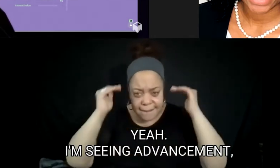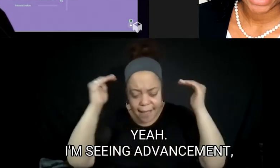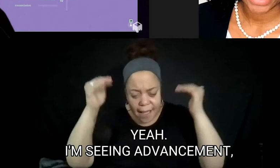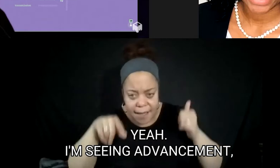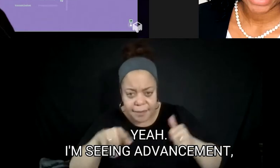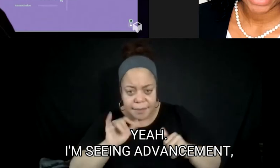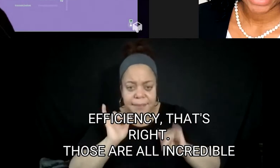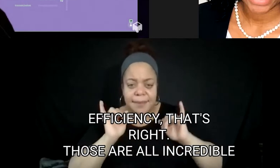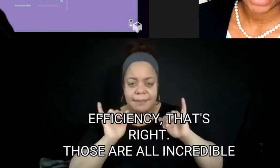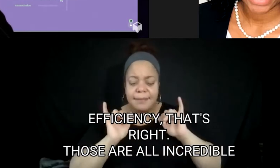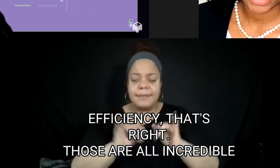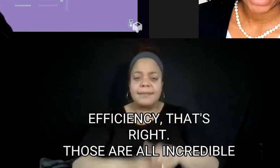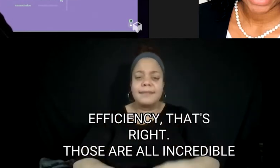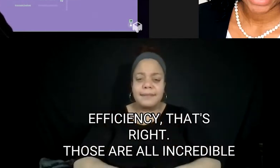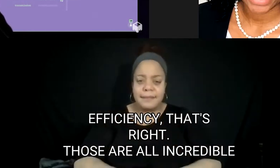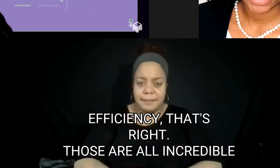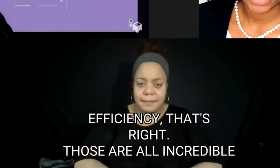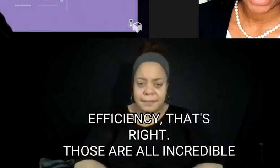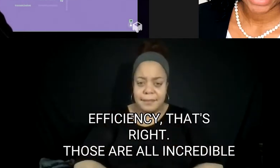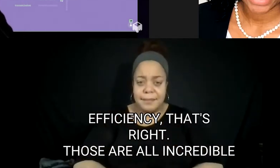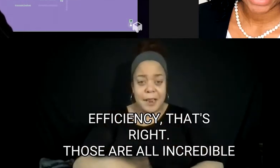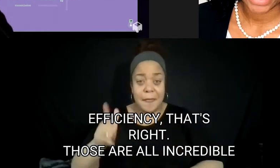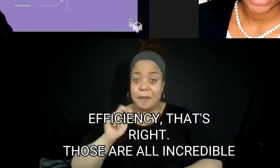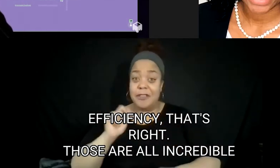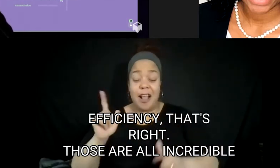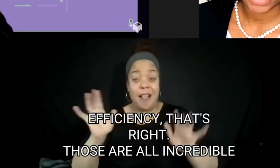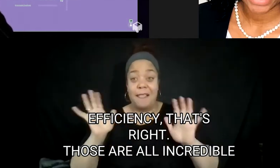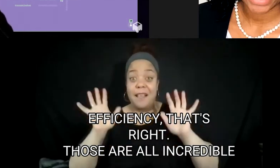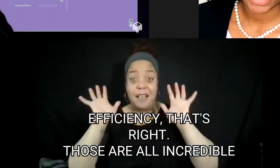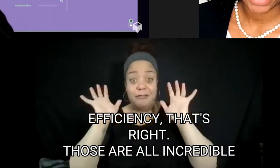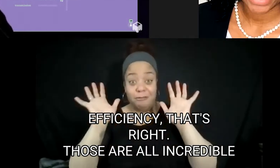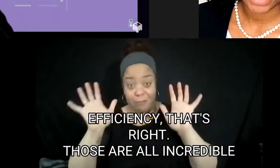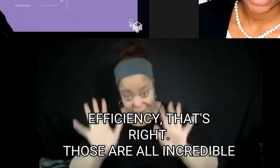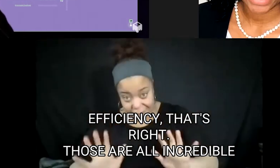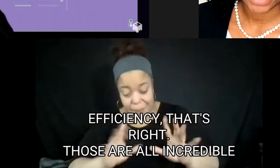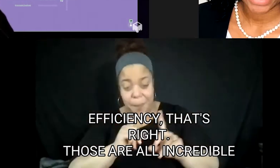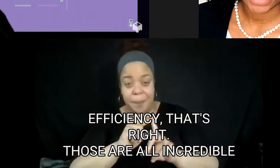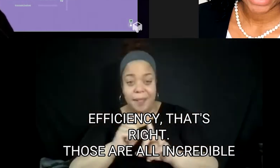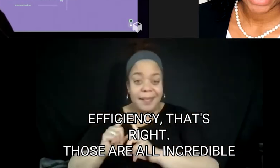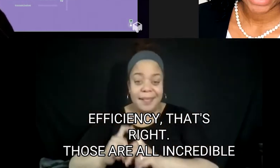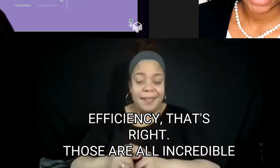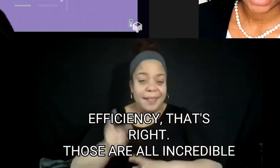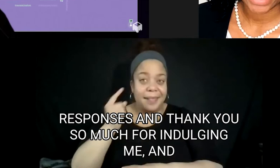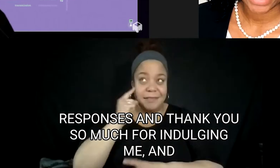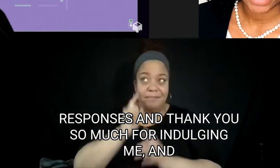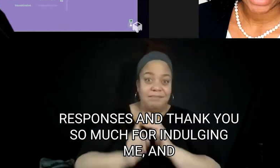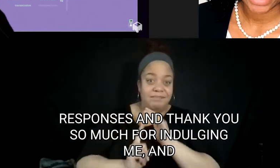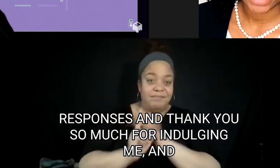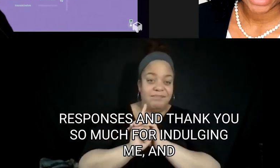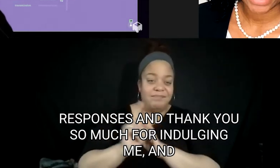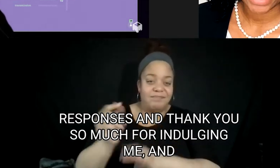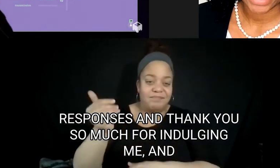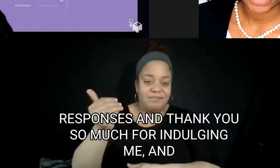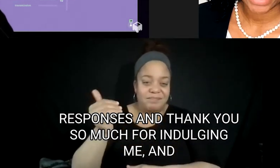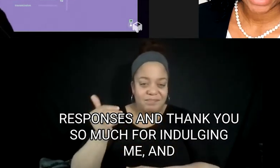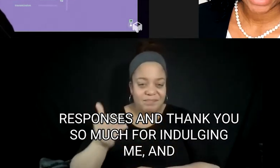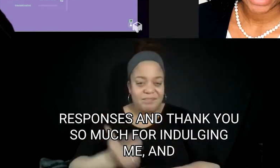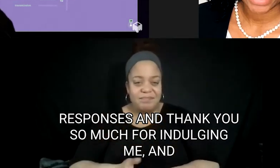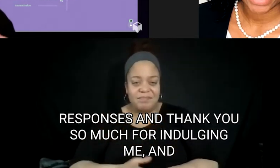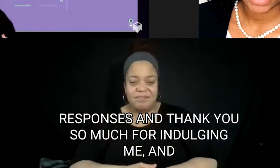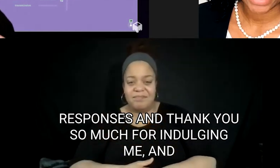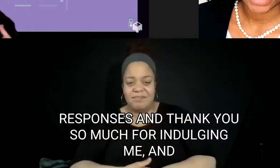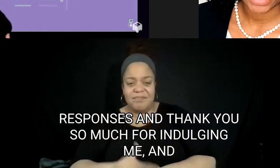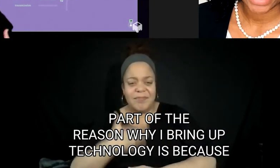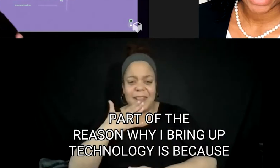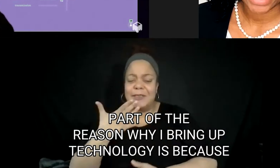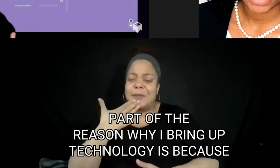responses. And thank you so much for indulging me. And part of the reason why I bring up technology is because today I think